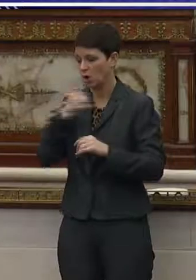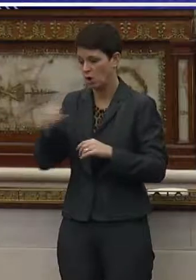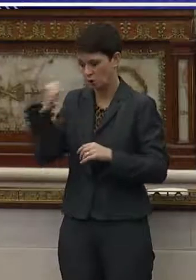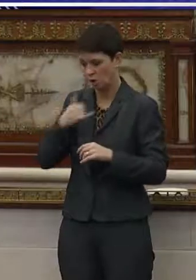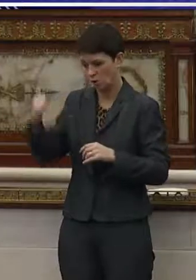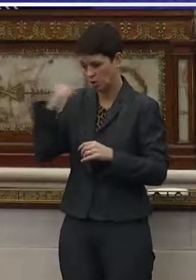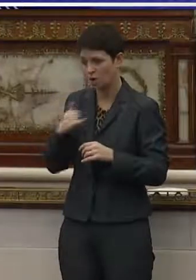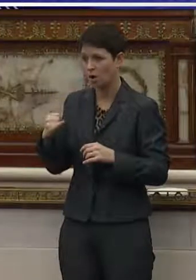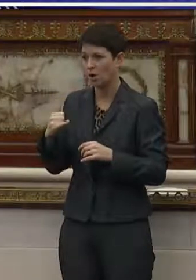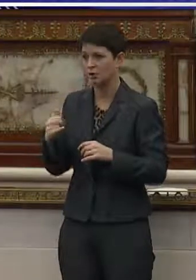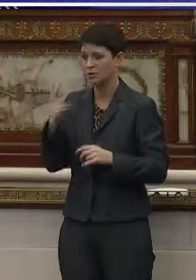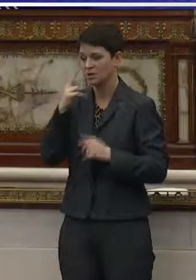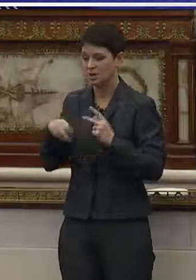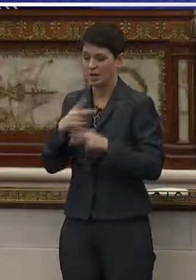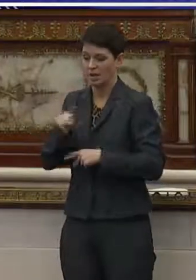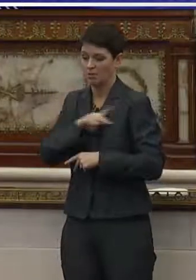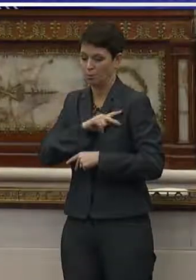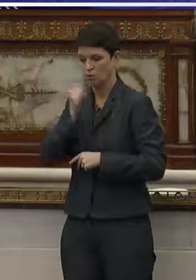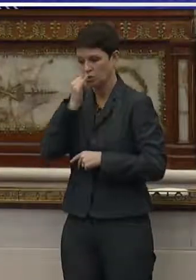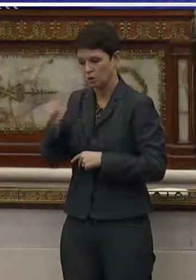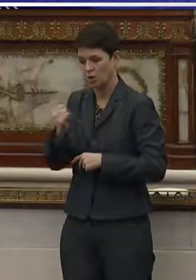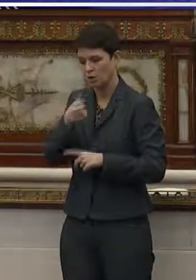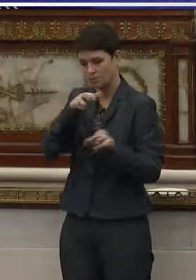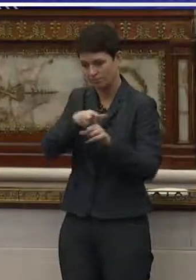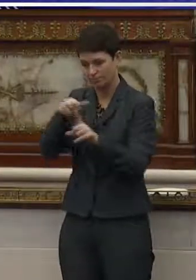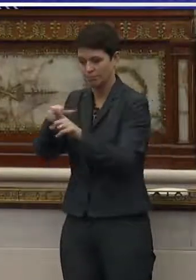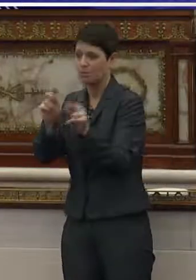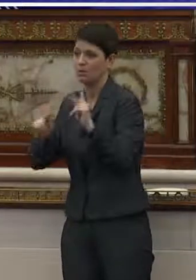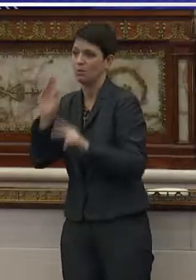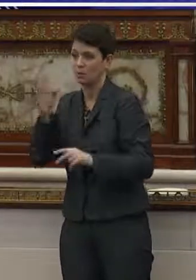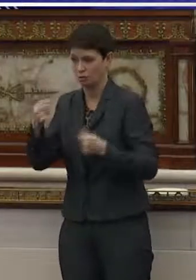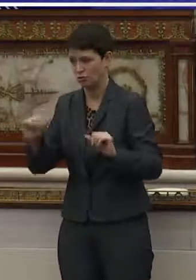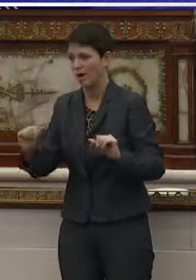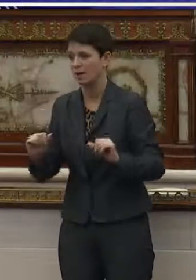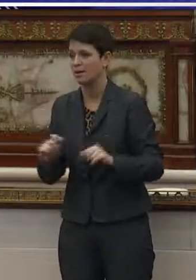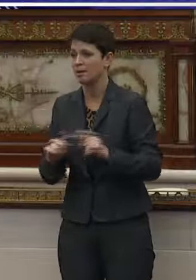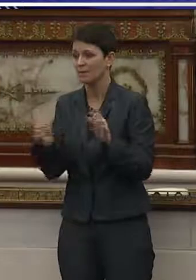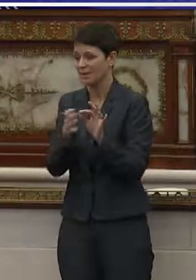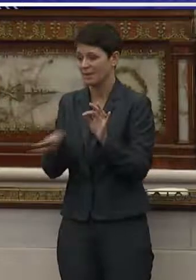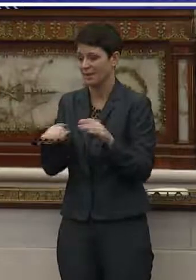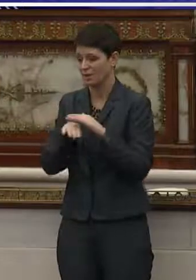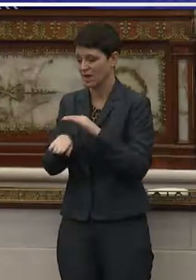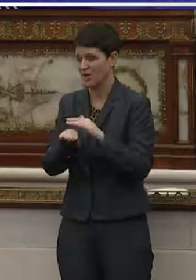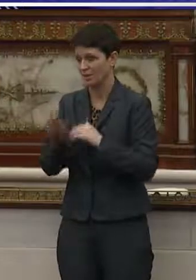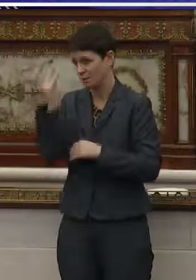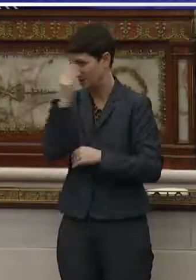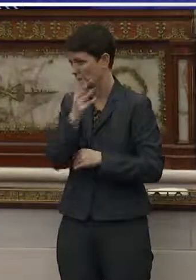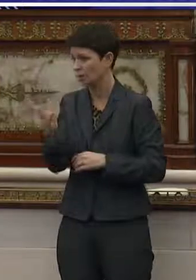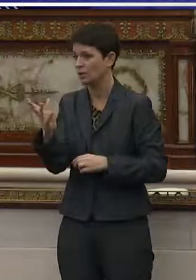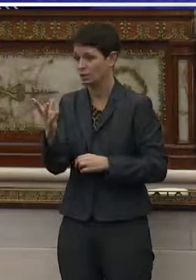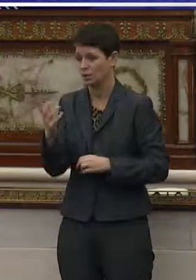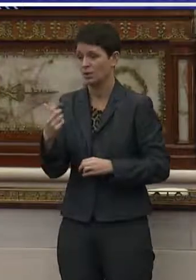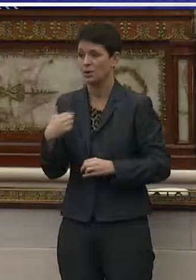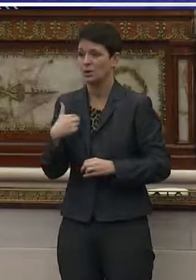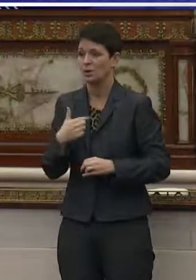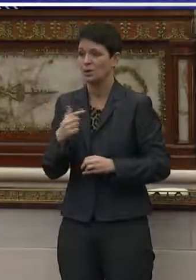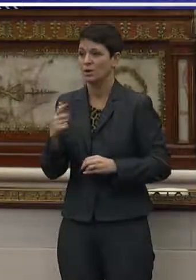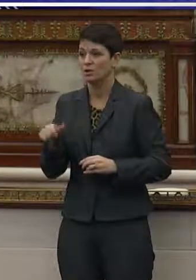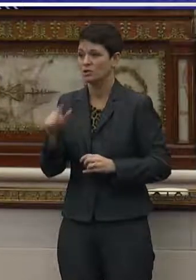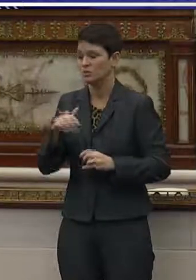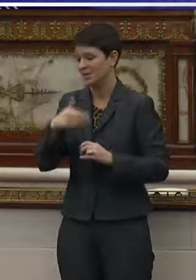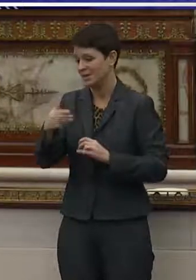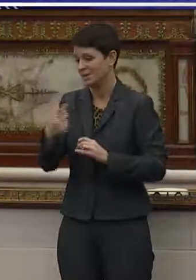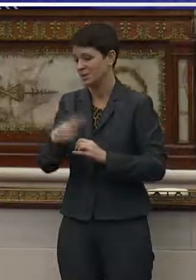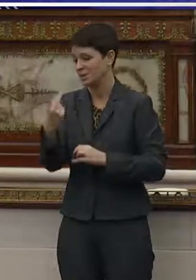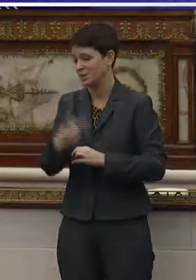see what kind of personal calls we can do. And as far as language access, I can say this: it should be in the next day